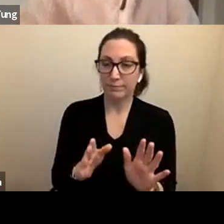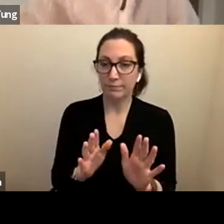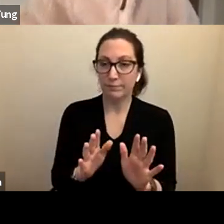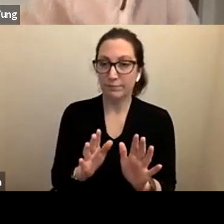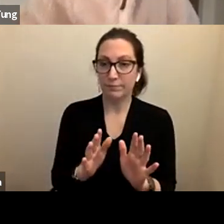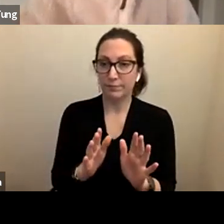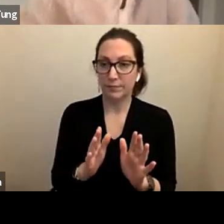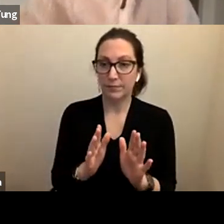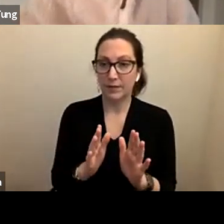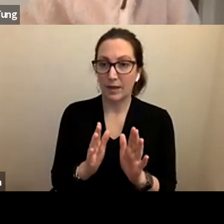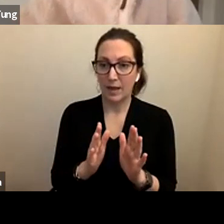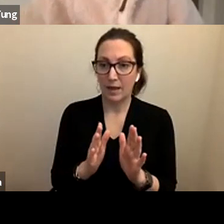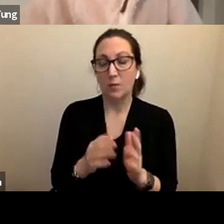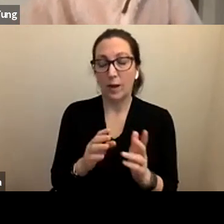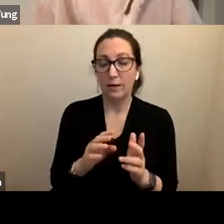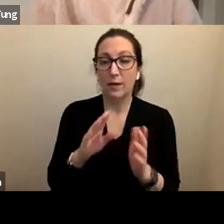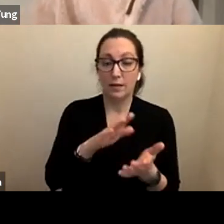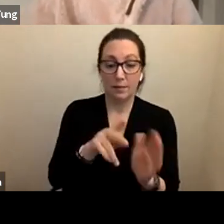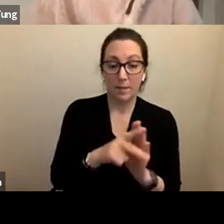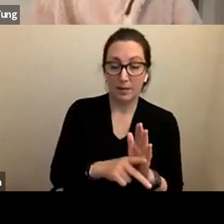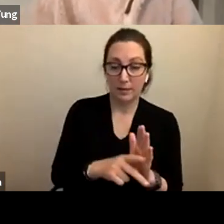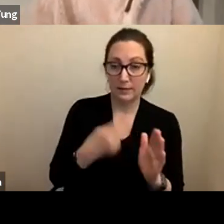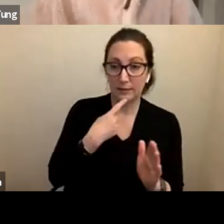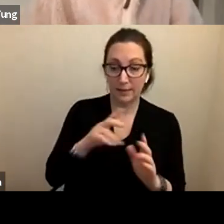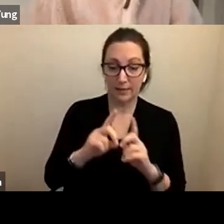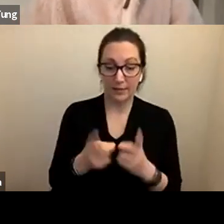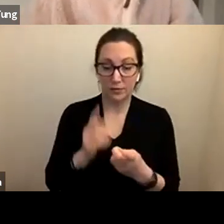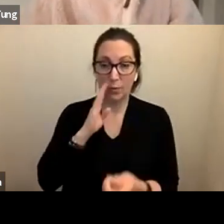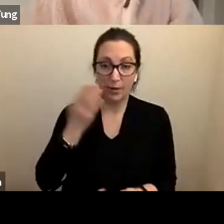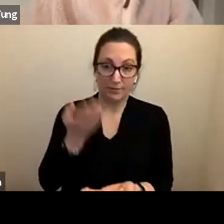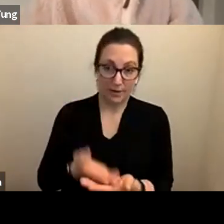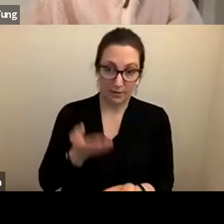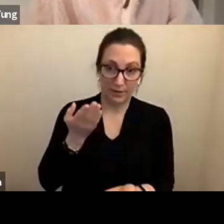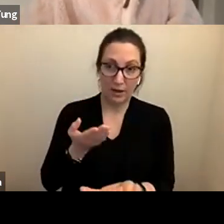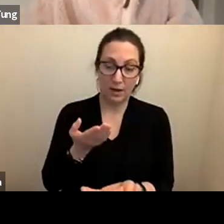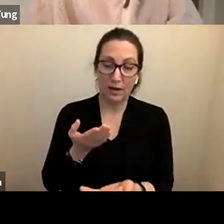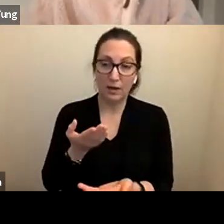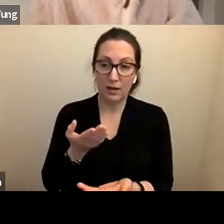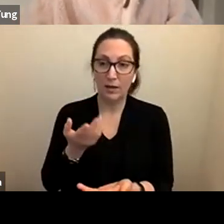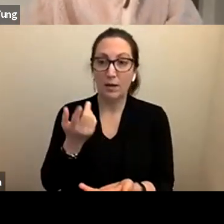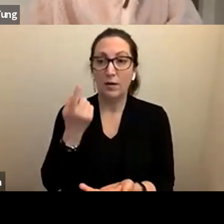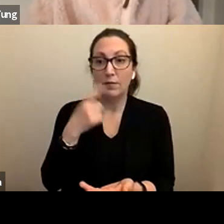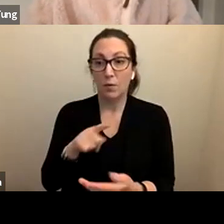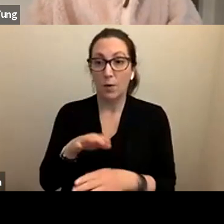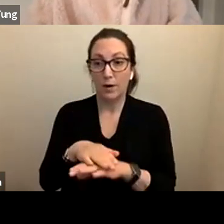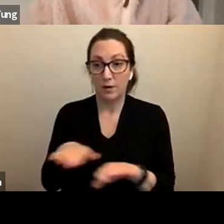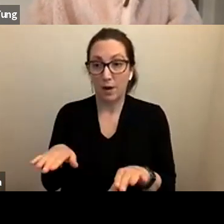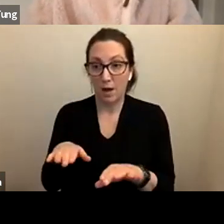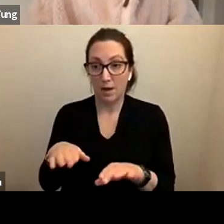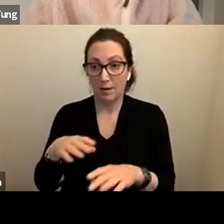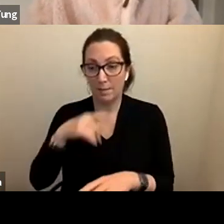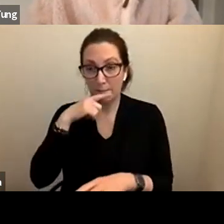what was in the policy is that the district would verify. And so for our non-public partners, we did